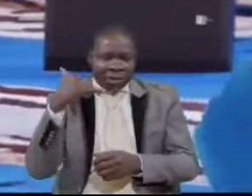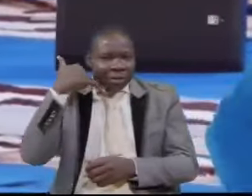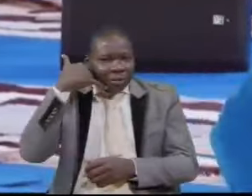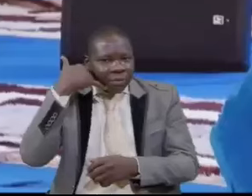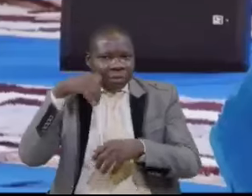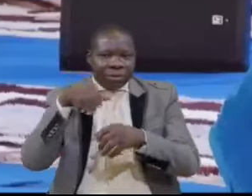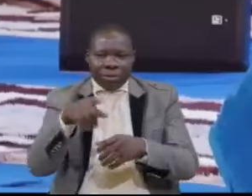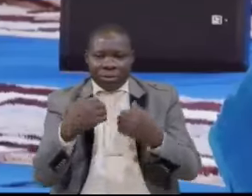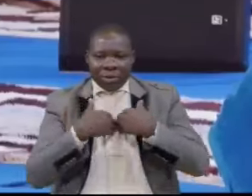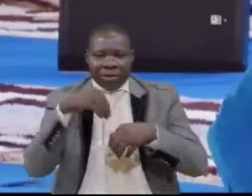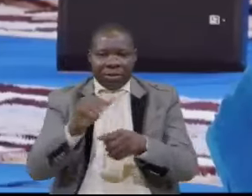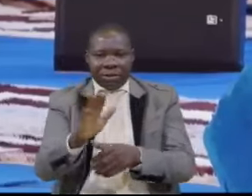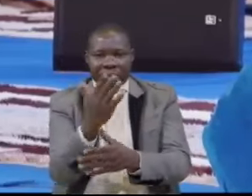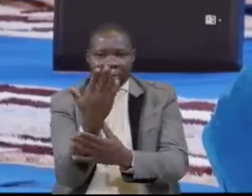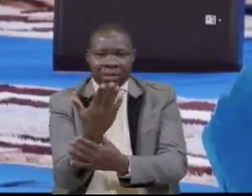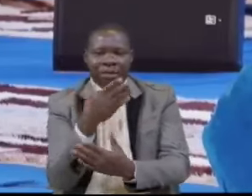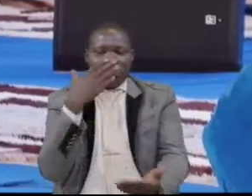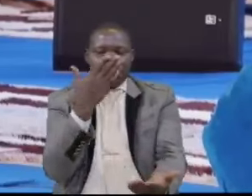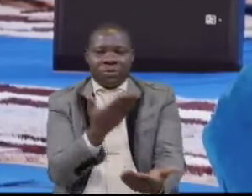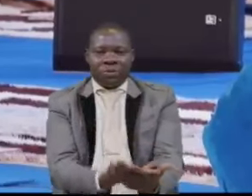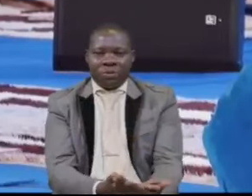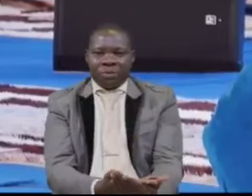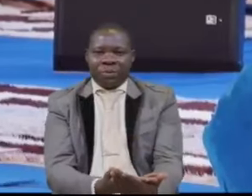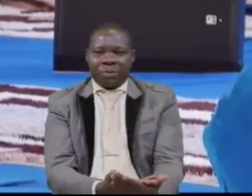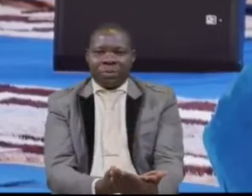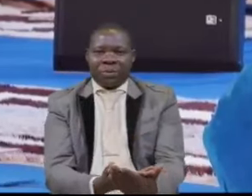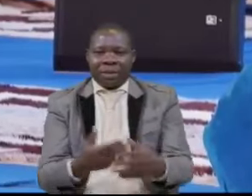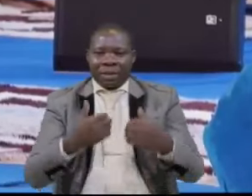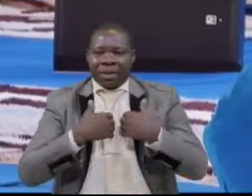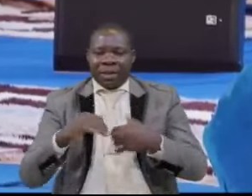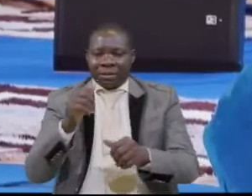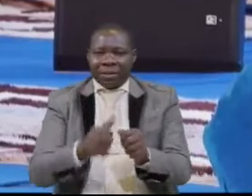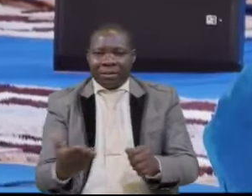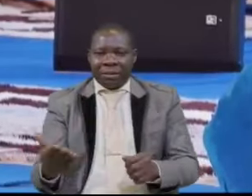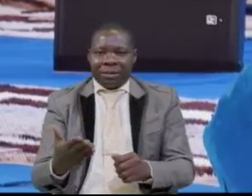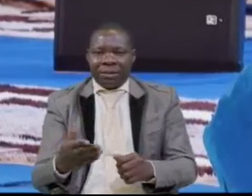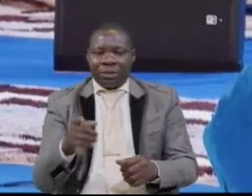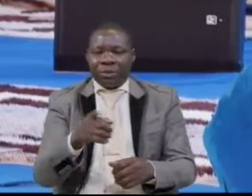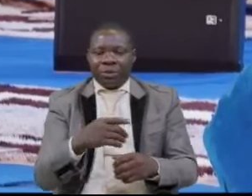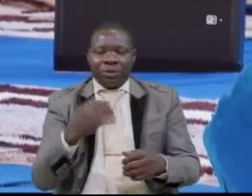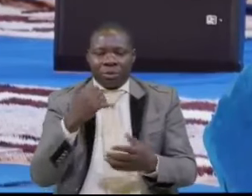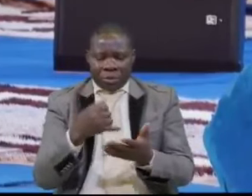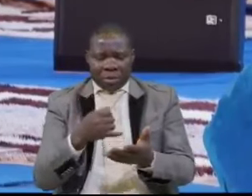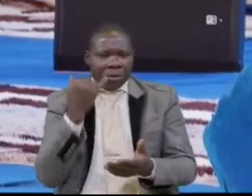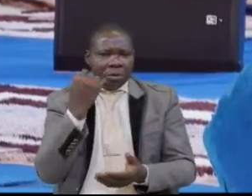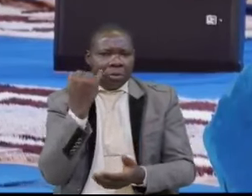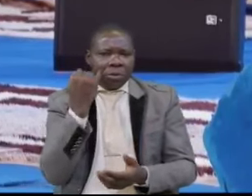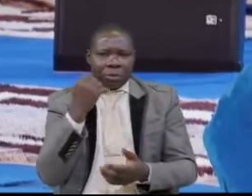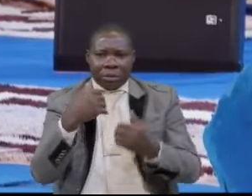hand, good. Having everything it ought to have, all the programs in